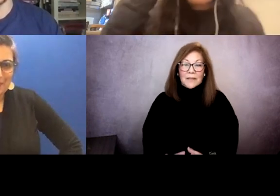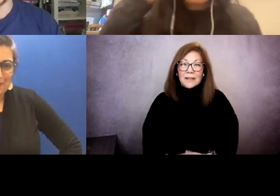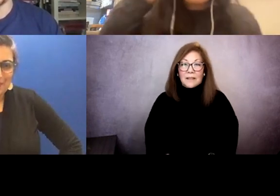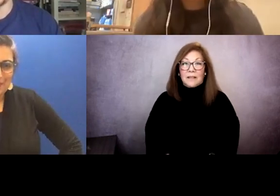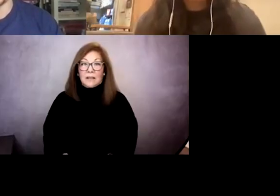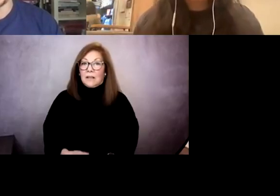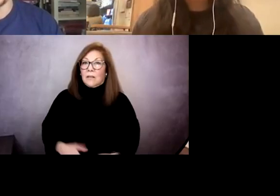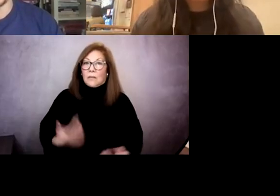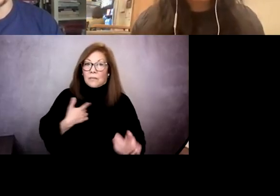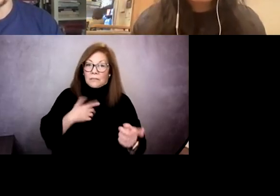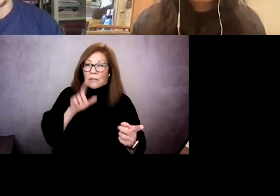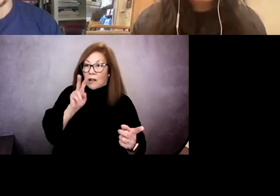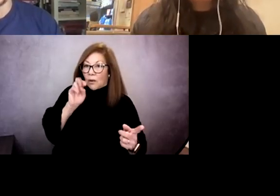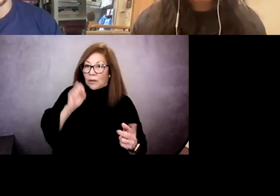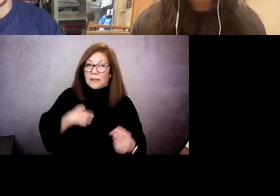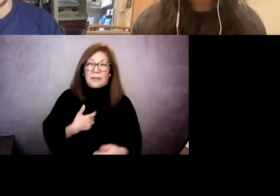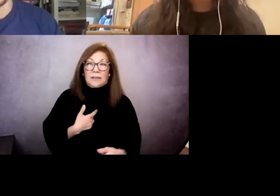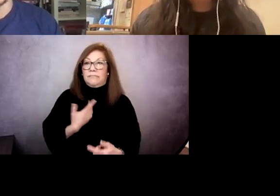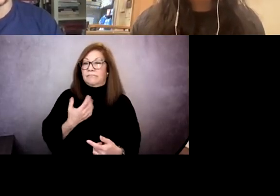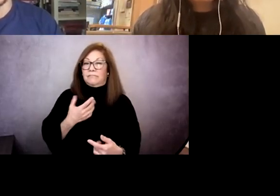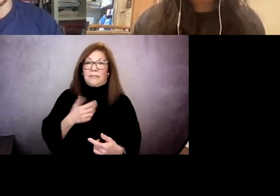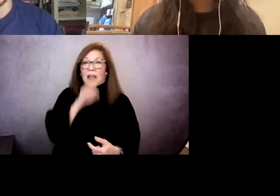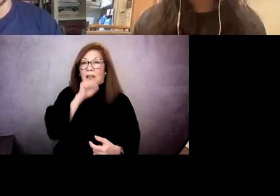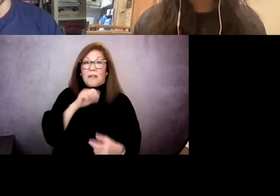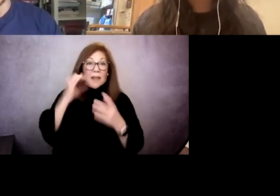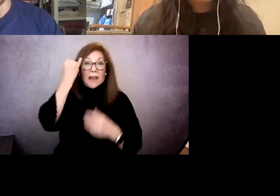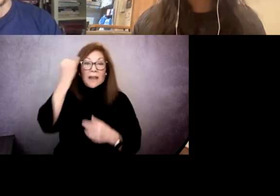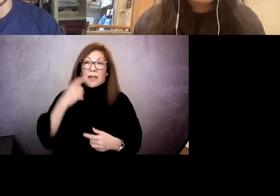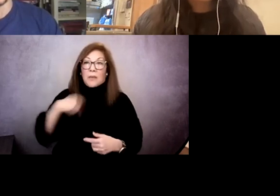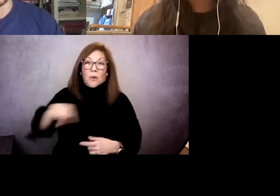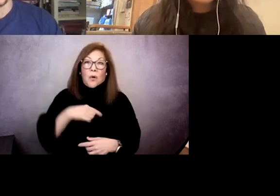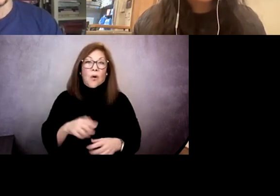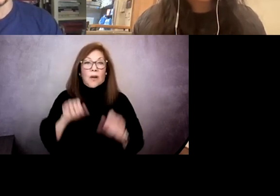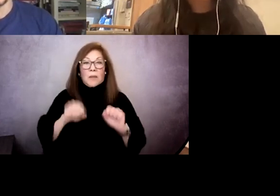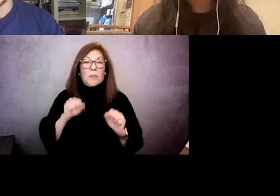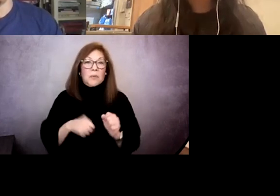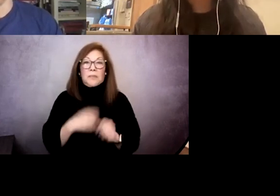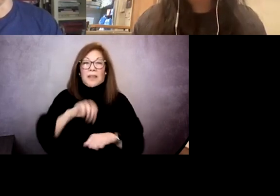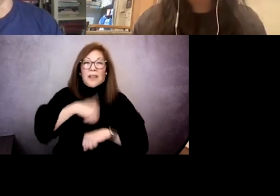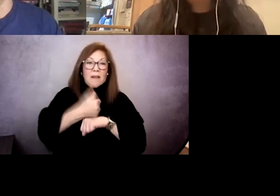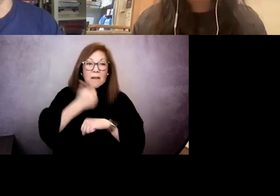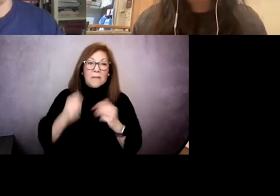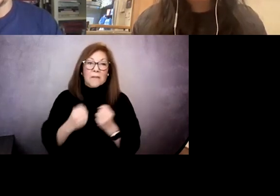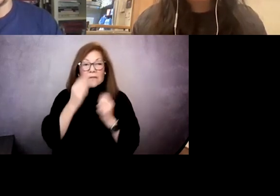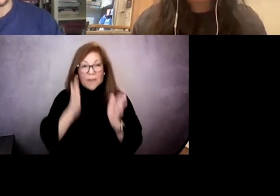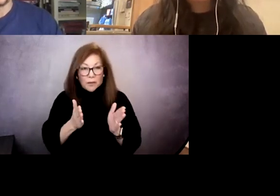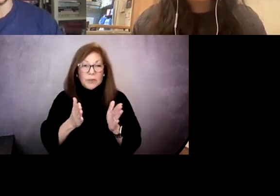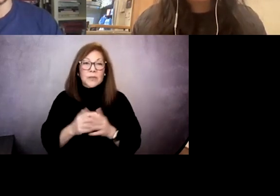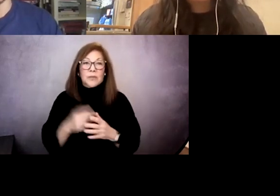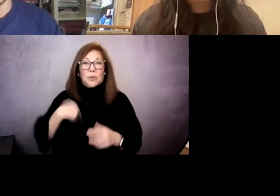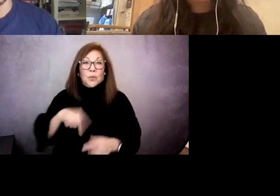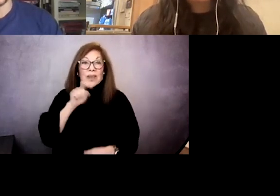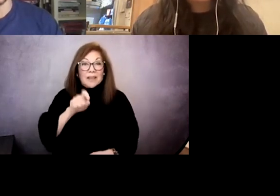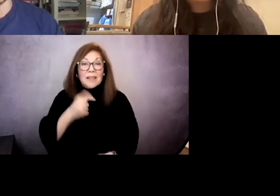Yeah, totally. I wrote in the chat, like, I love the idea that all of us are capable of being founders. I feel like we need